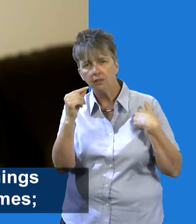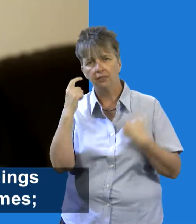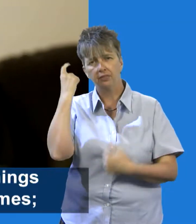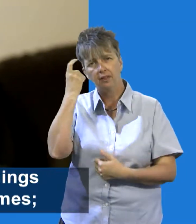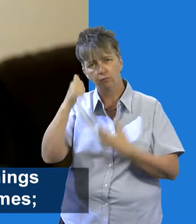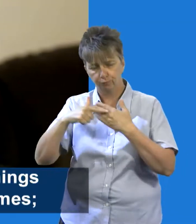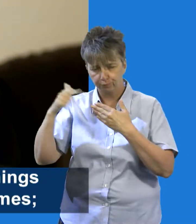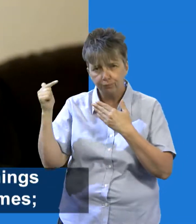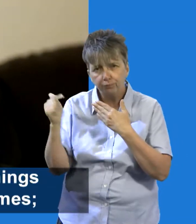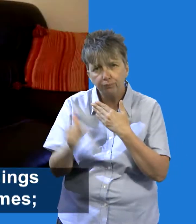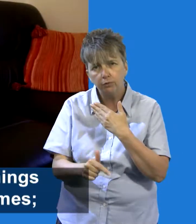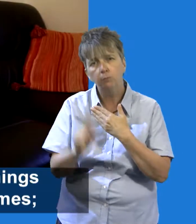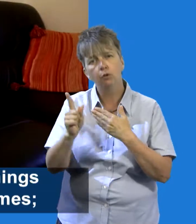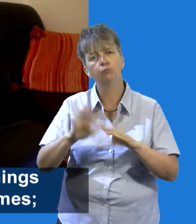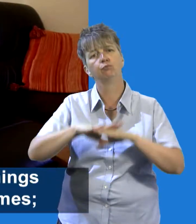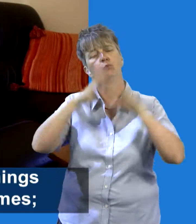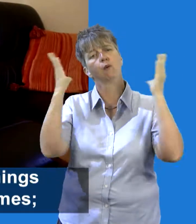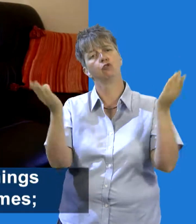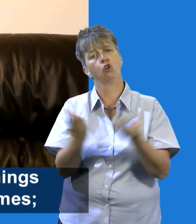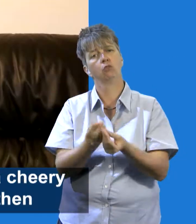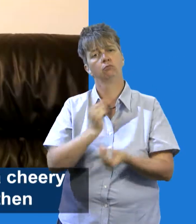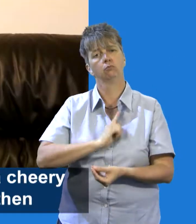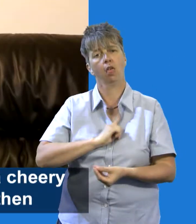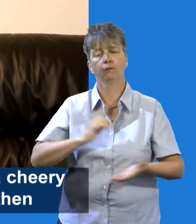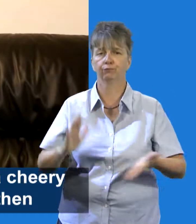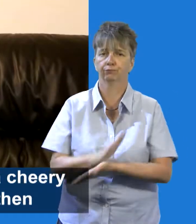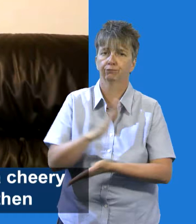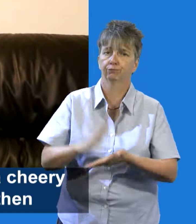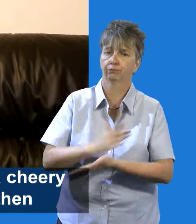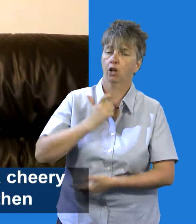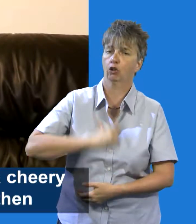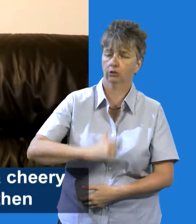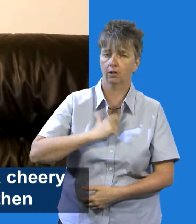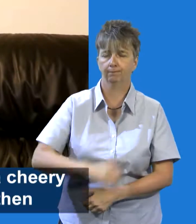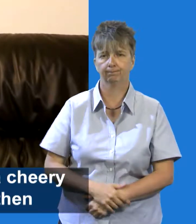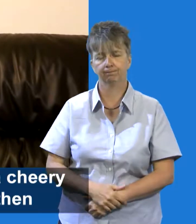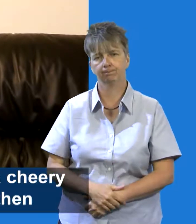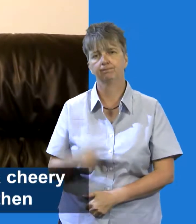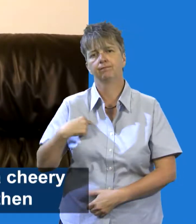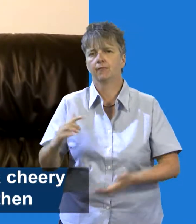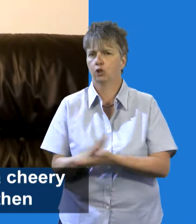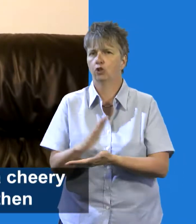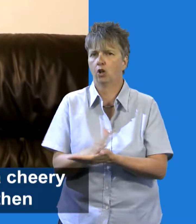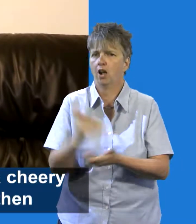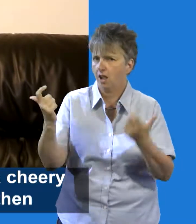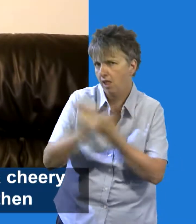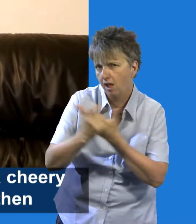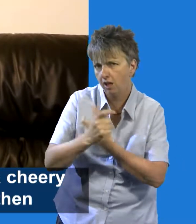think about things perhaps quite deeply sometimes. On the whole, I would say quite a cheery